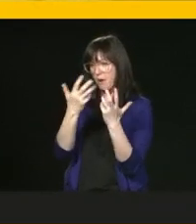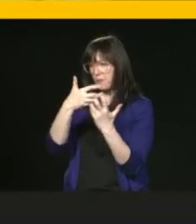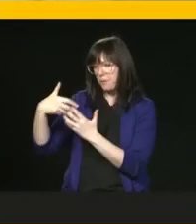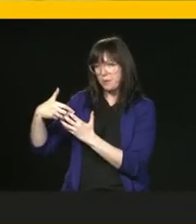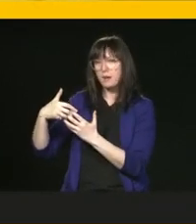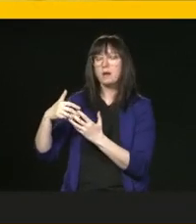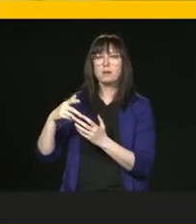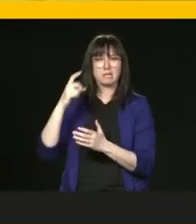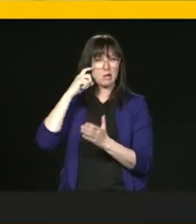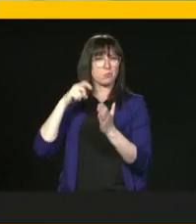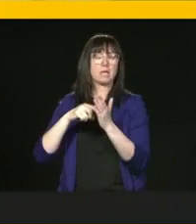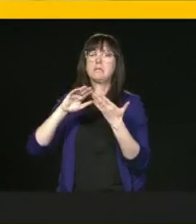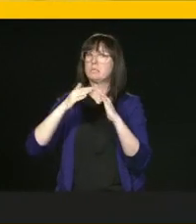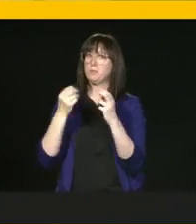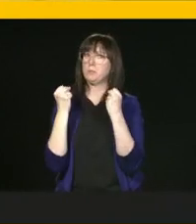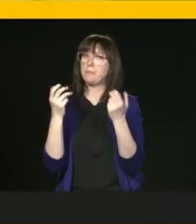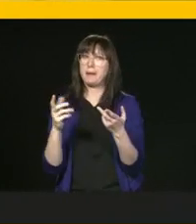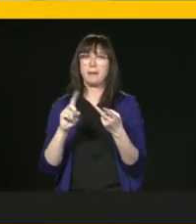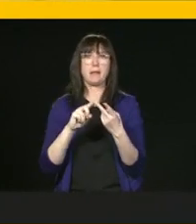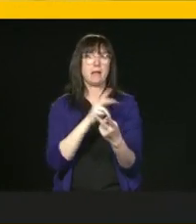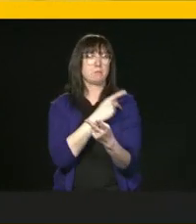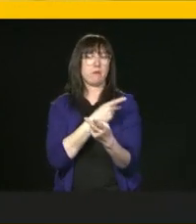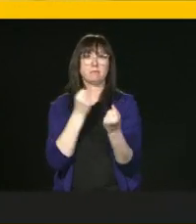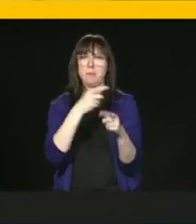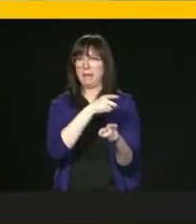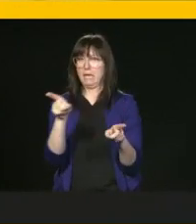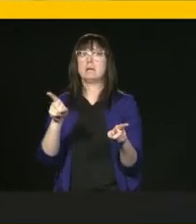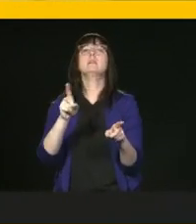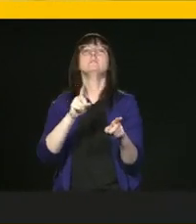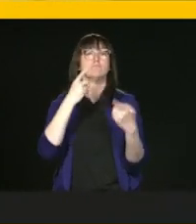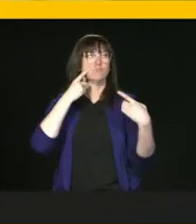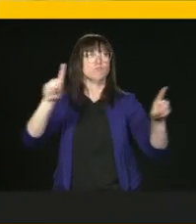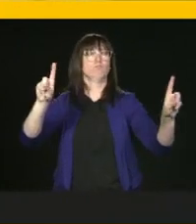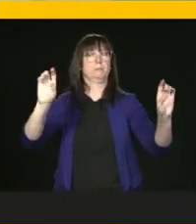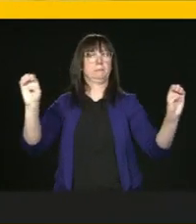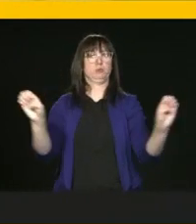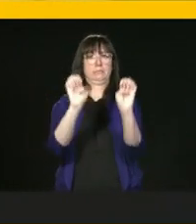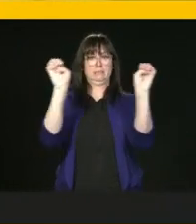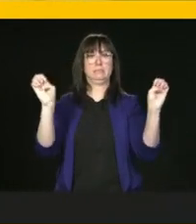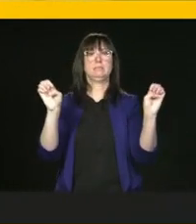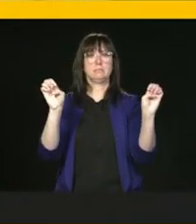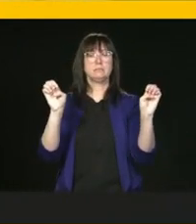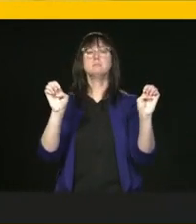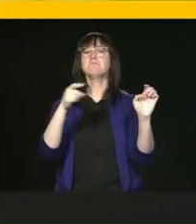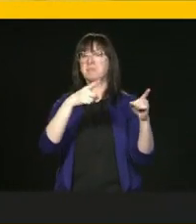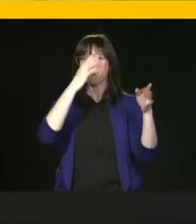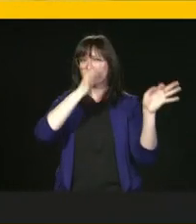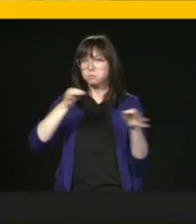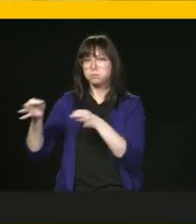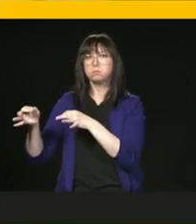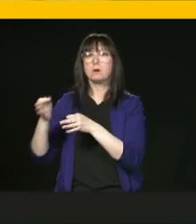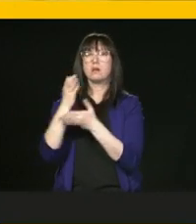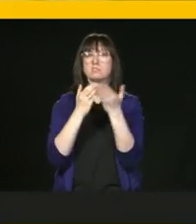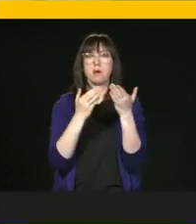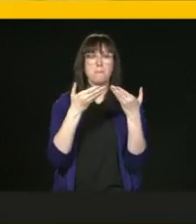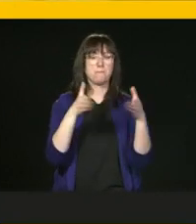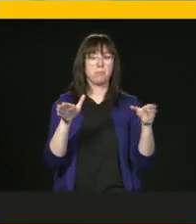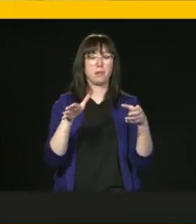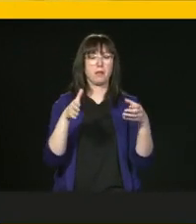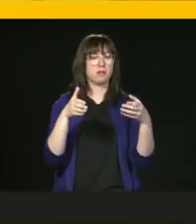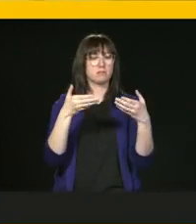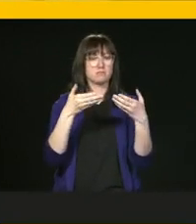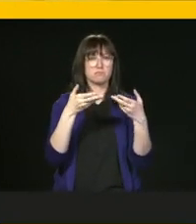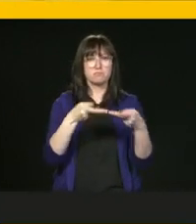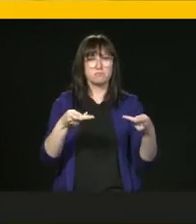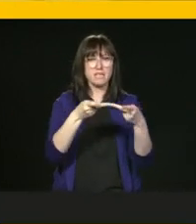many communities, many provinces have declared states of emergency. They have taken measures to close certain public places. There